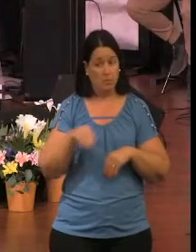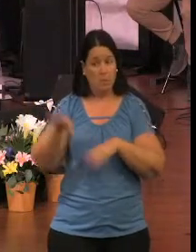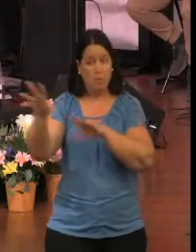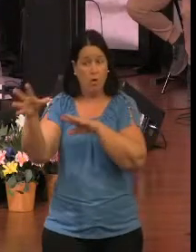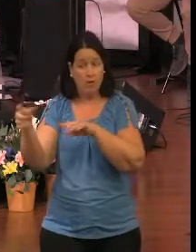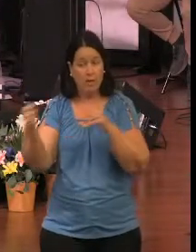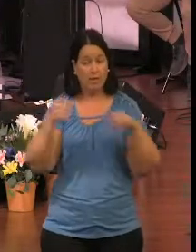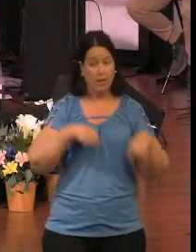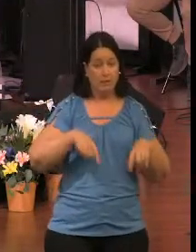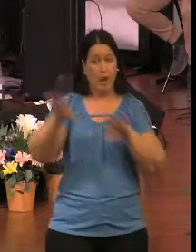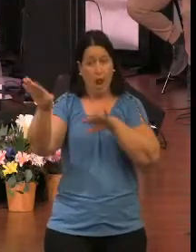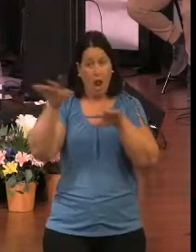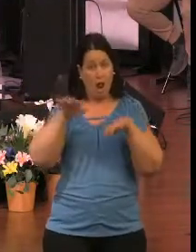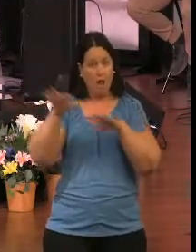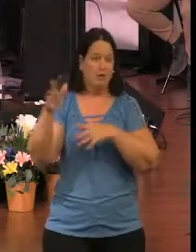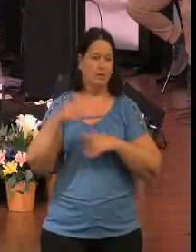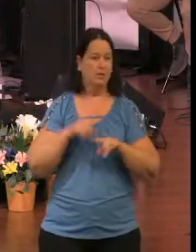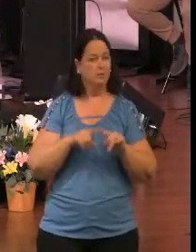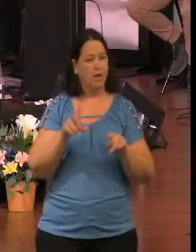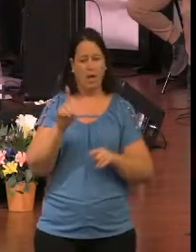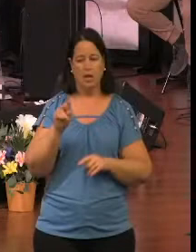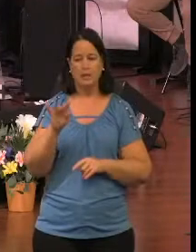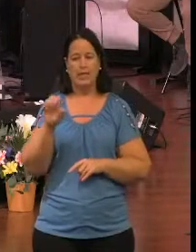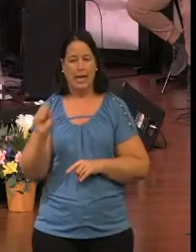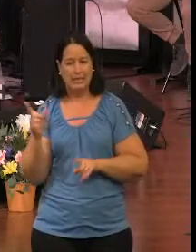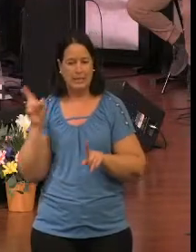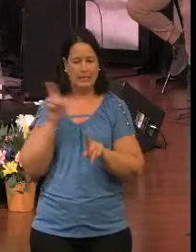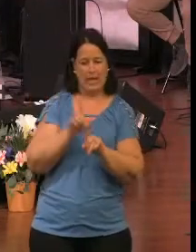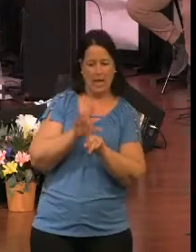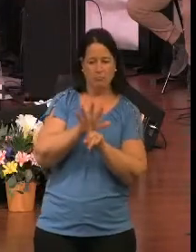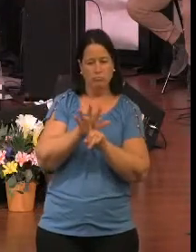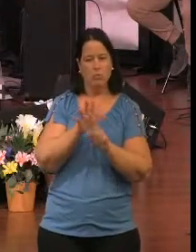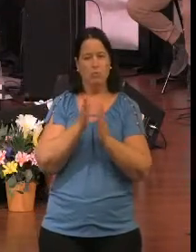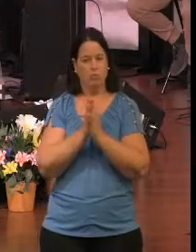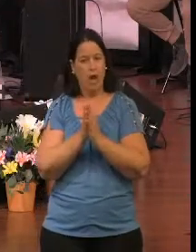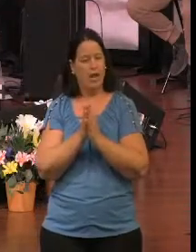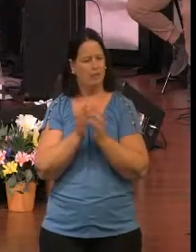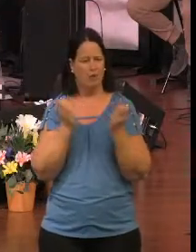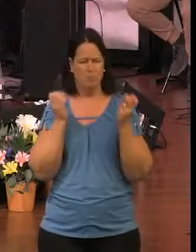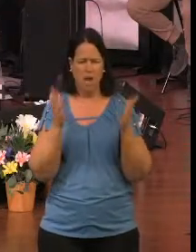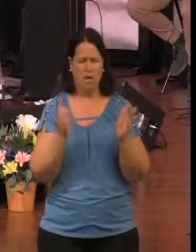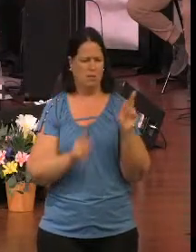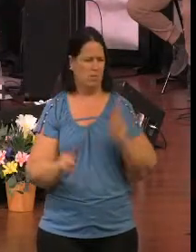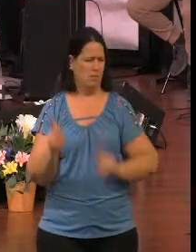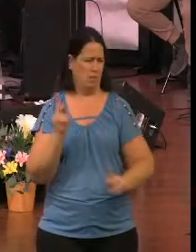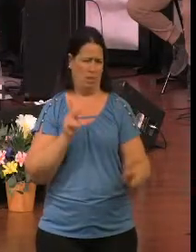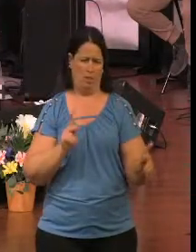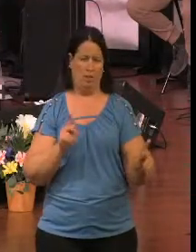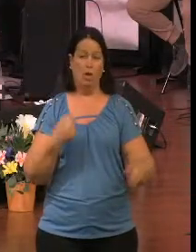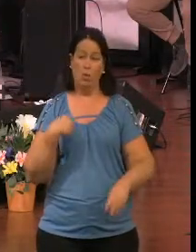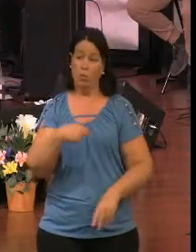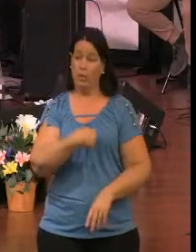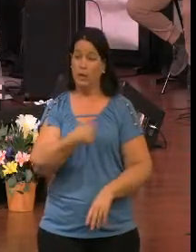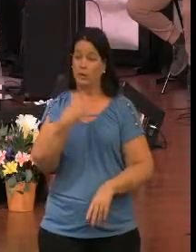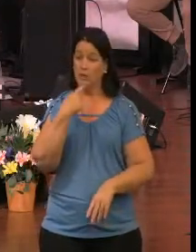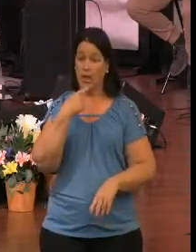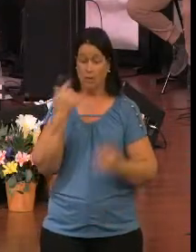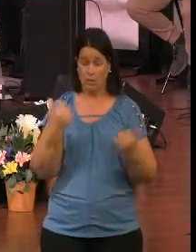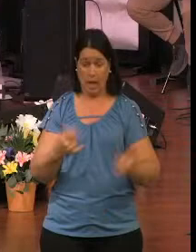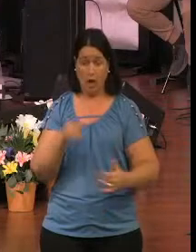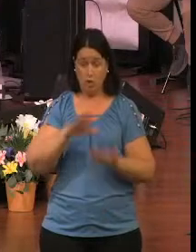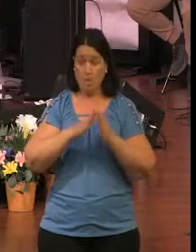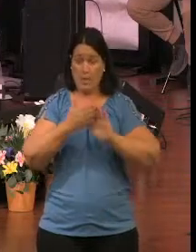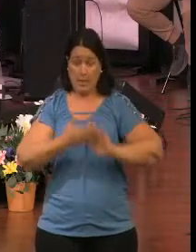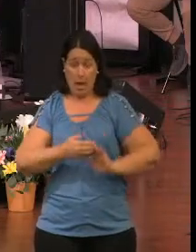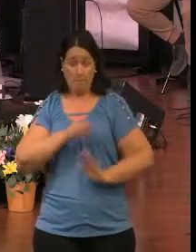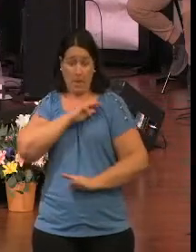over people many times as we've prayed. And when a family leaves, we stand over them and pray over them, because we are actually commissioning them as missionaries to go out. So he's